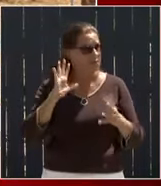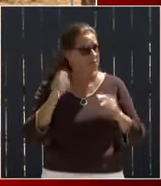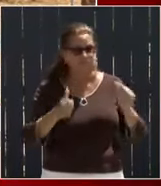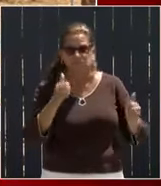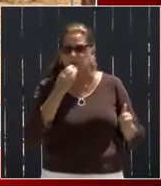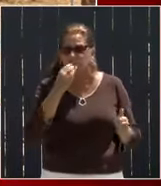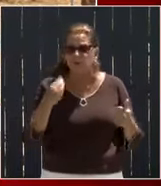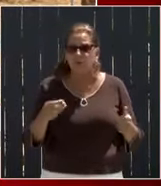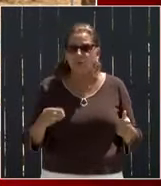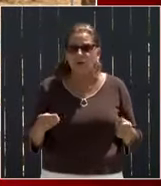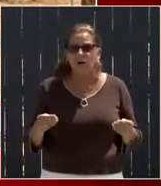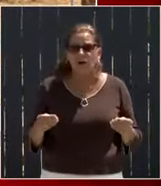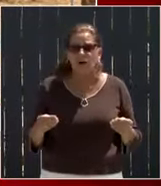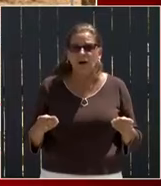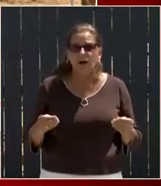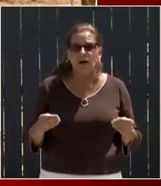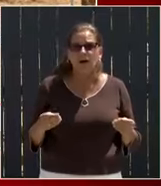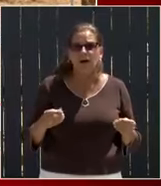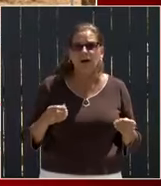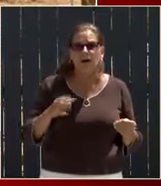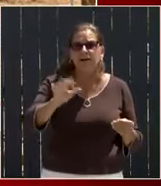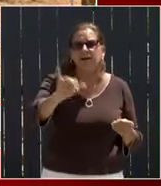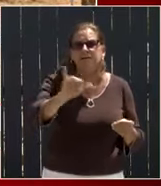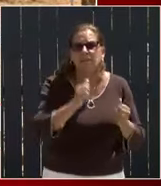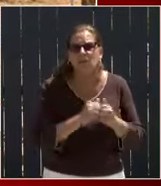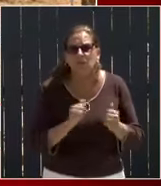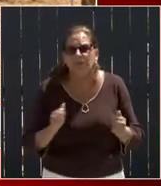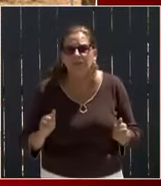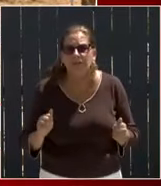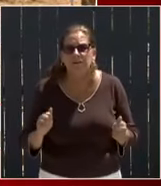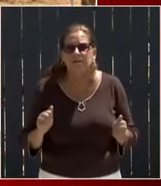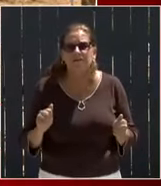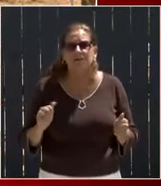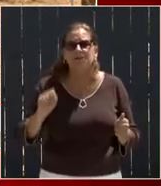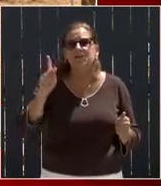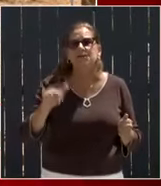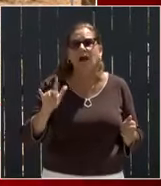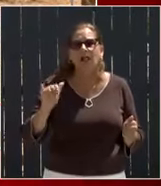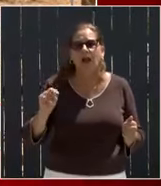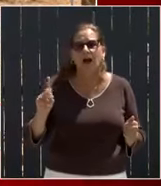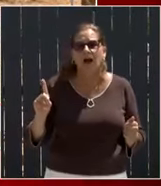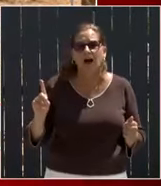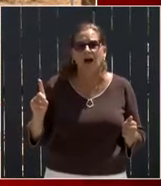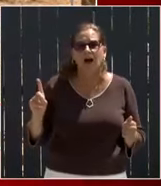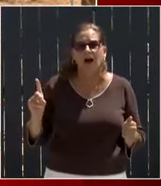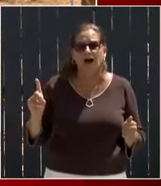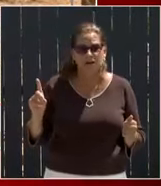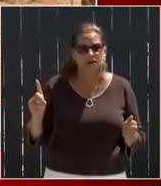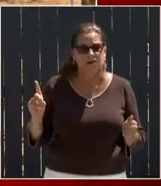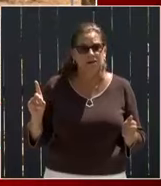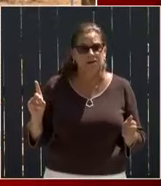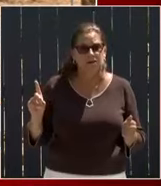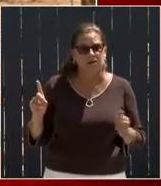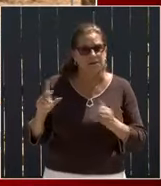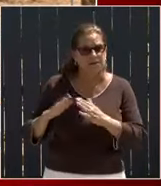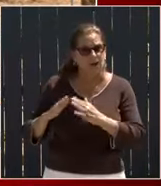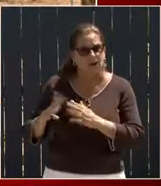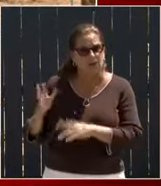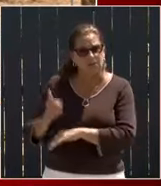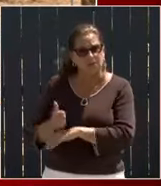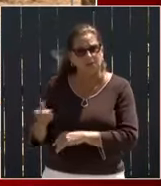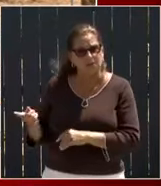with Skyland, how the city was first, the city has to be first in a lot of projects, whether that's a new lease, whether